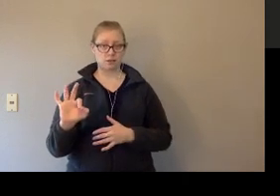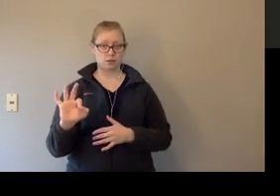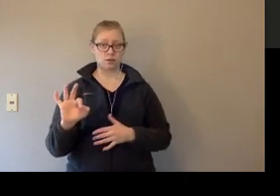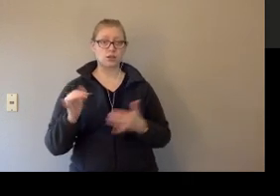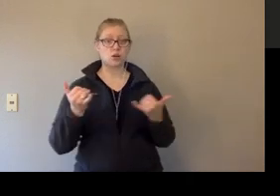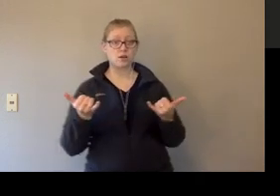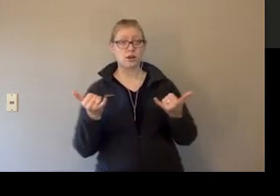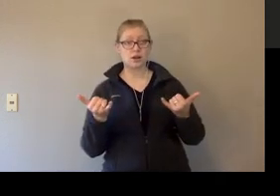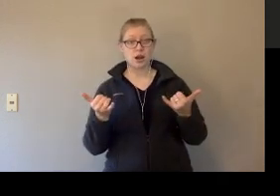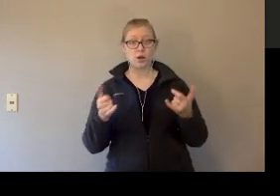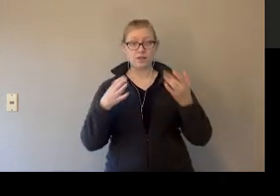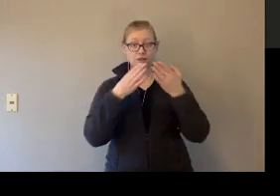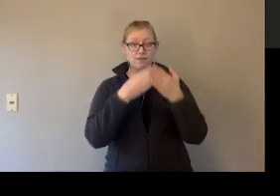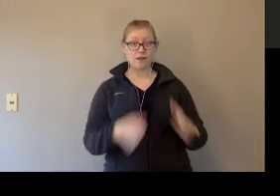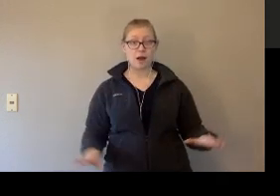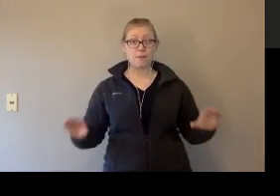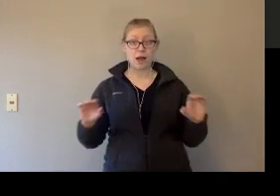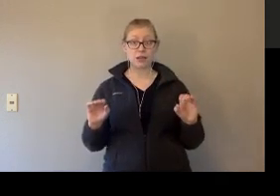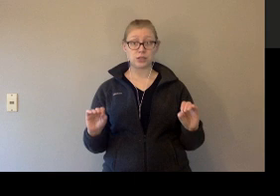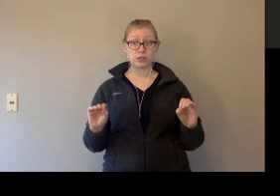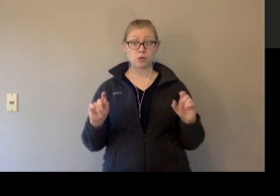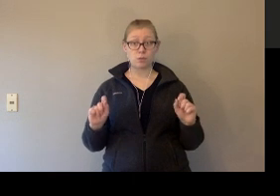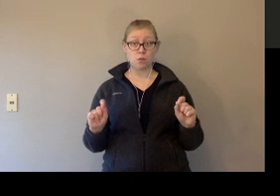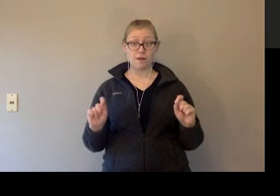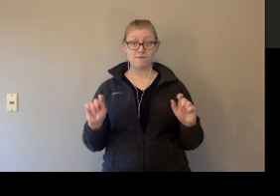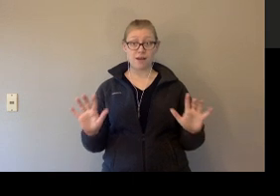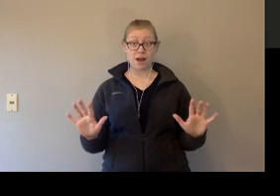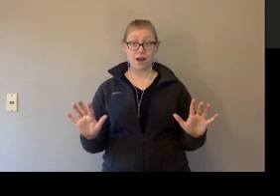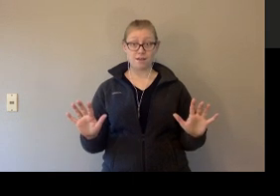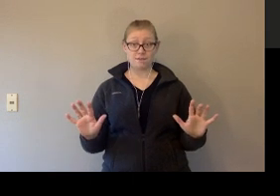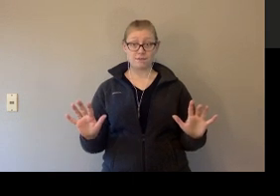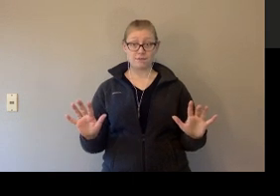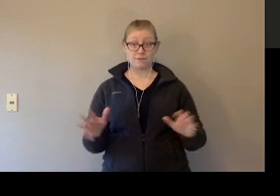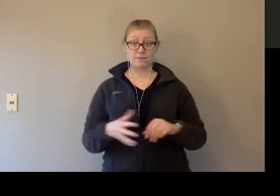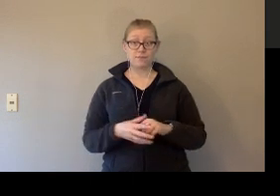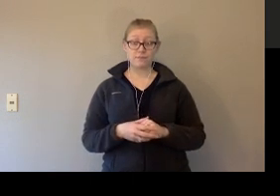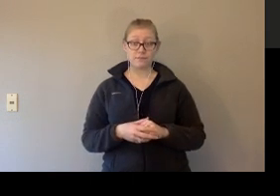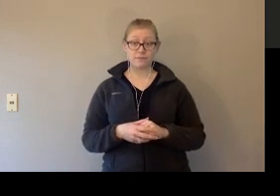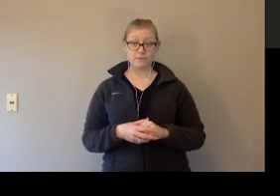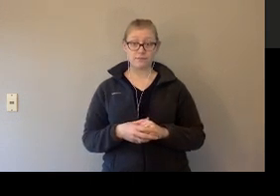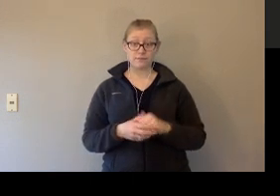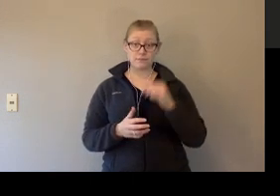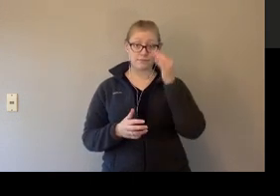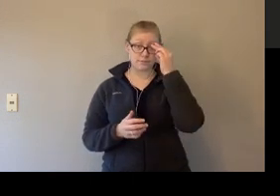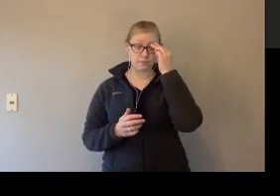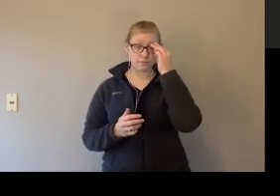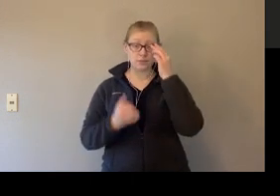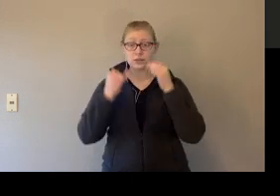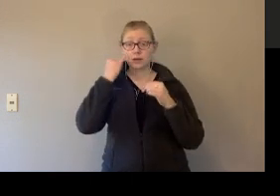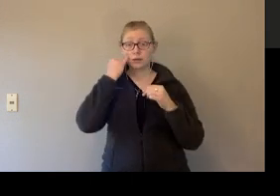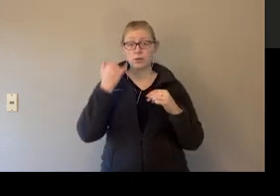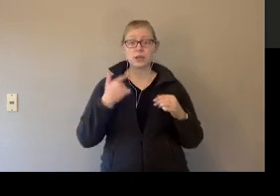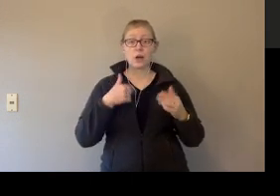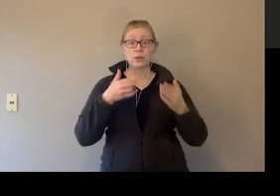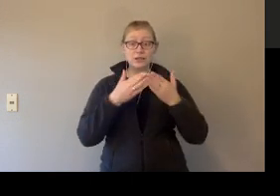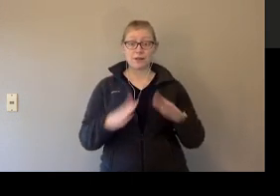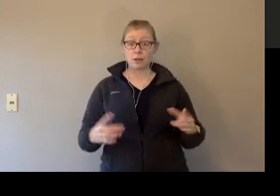divide by 0.5 on both sides. Okay. So if I was dividing by